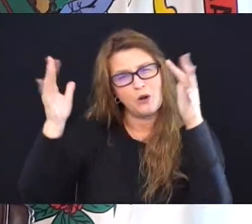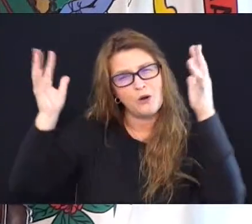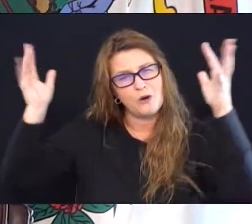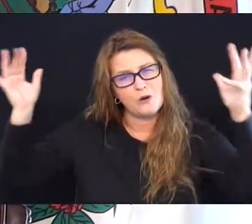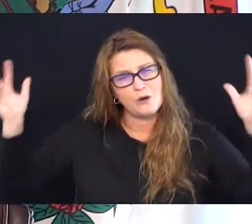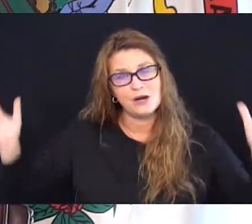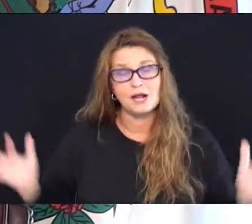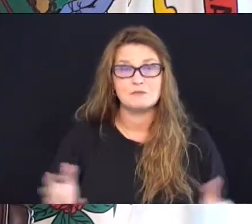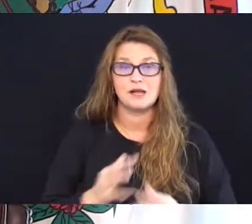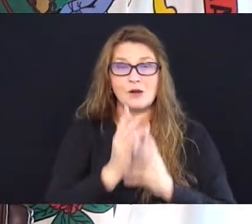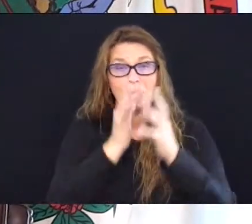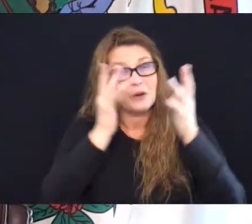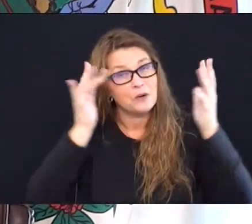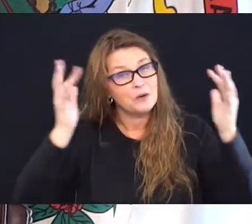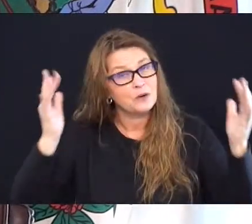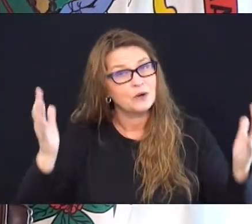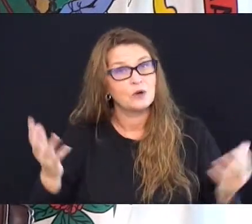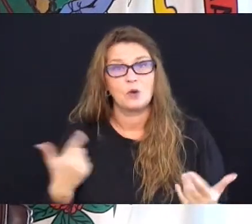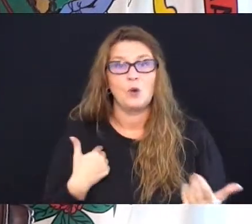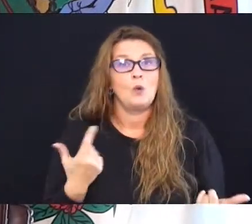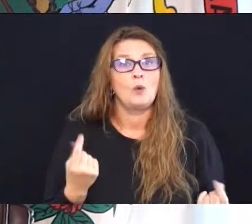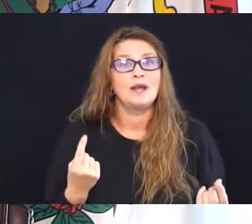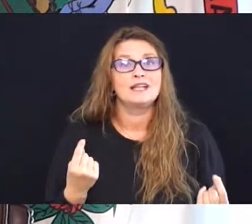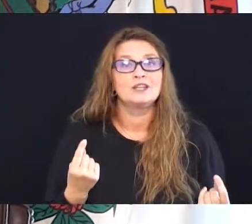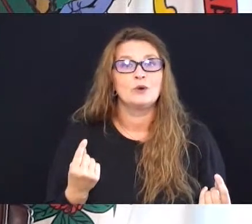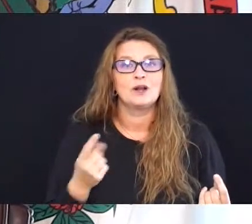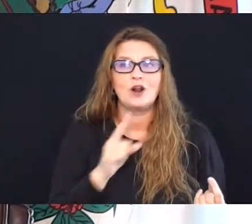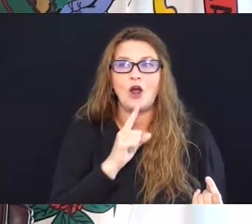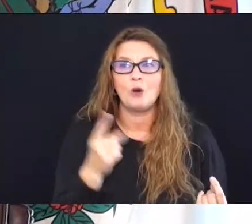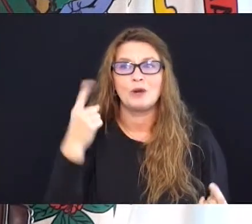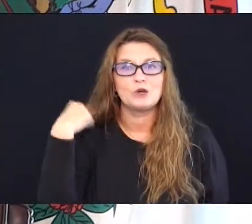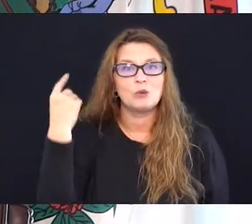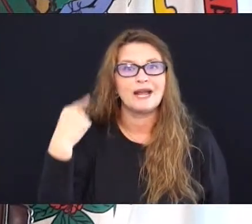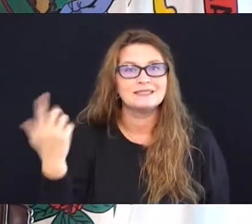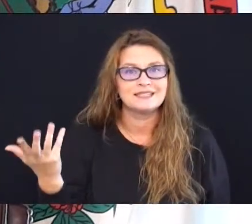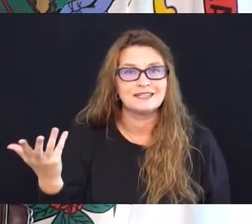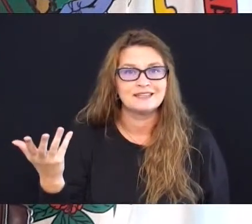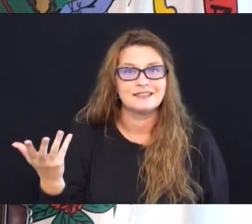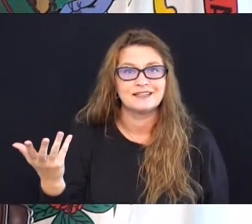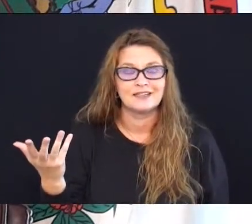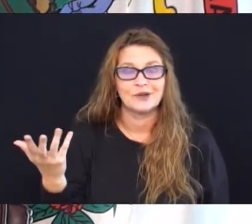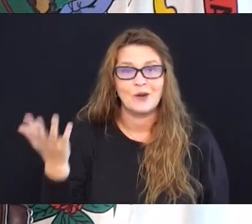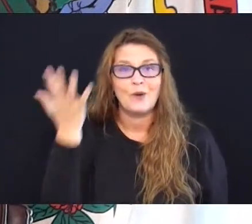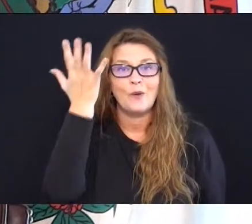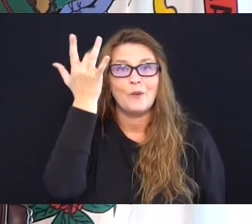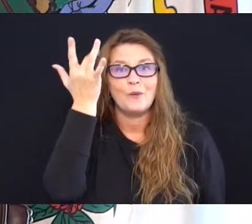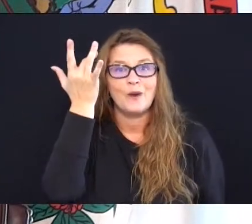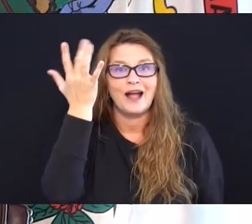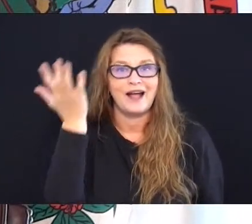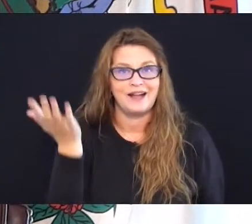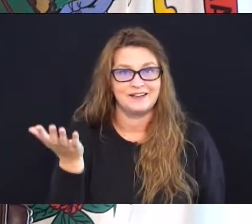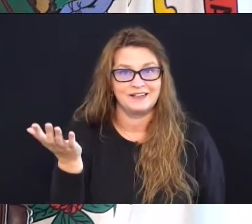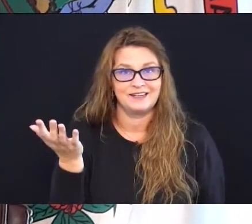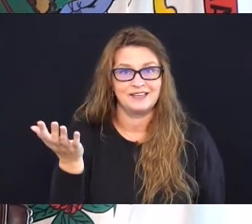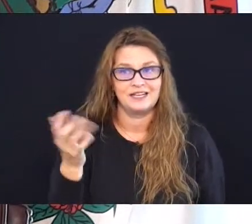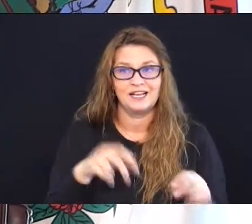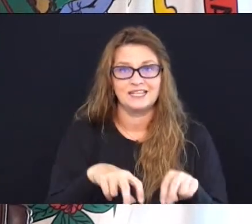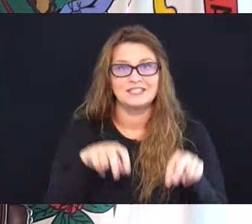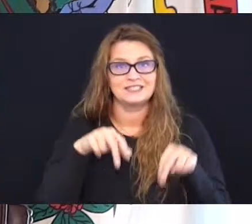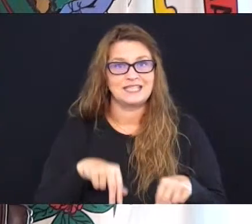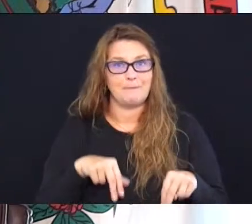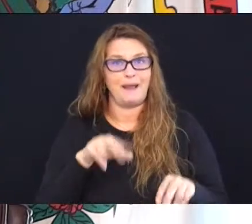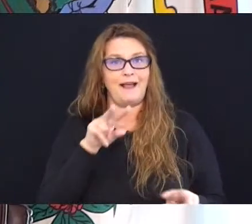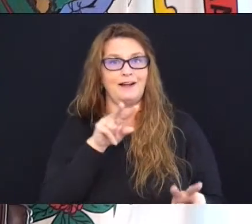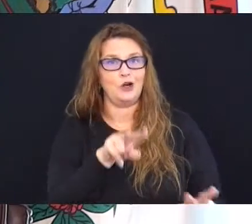up in the air. What are we doing? Are we crazy? Are we absolutely crazy to not step back and